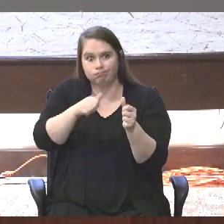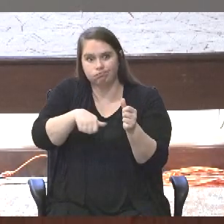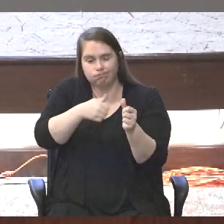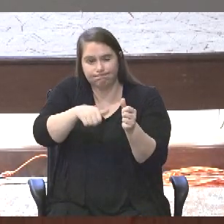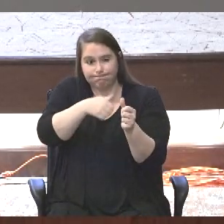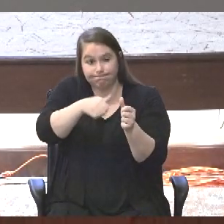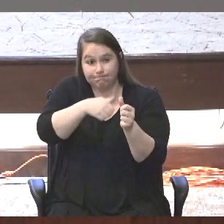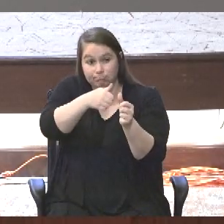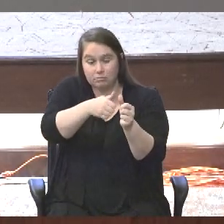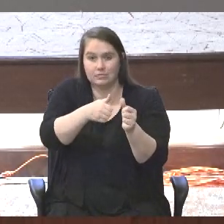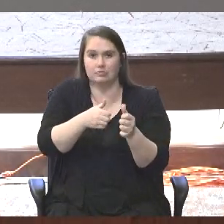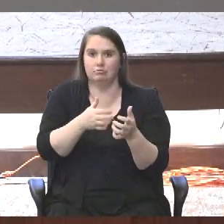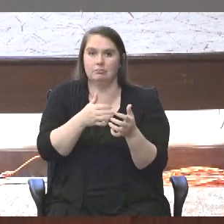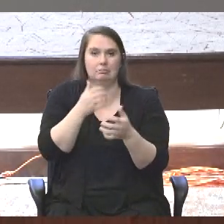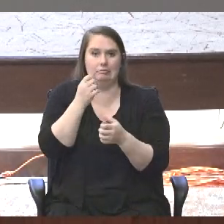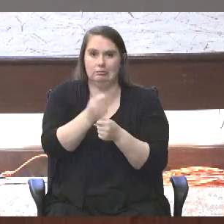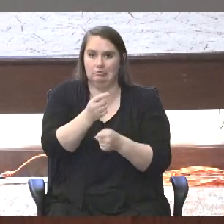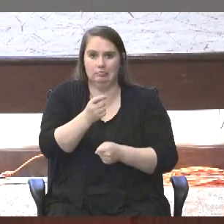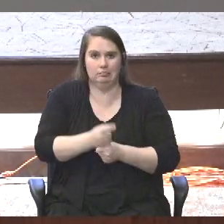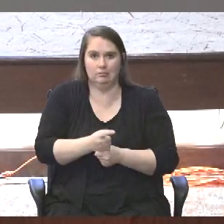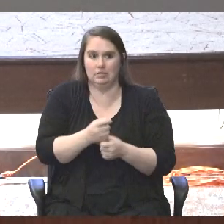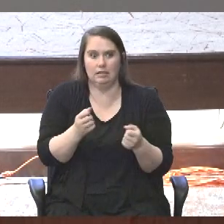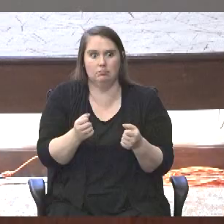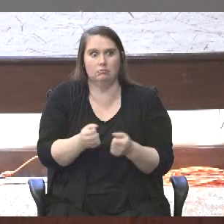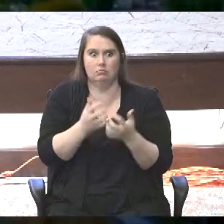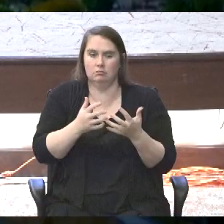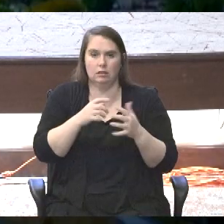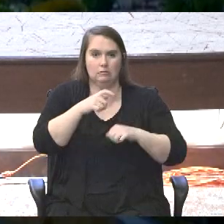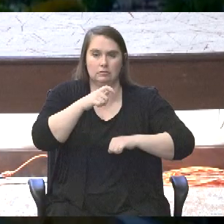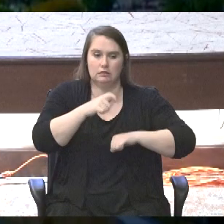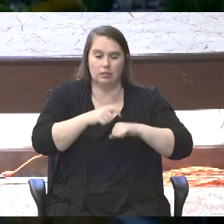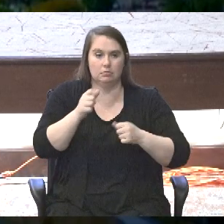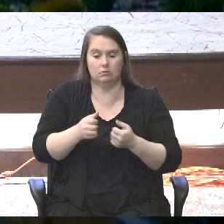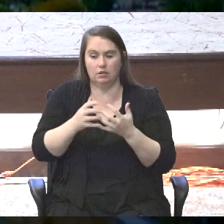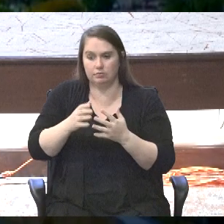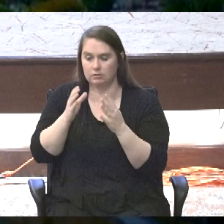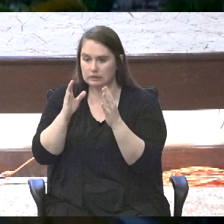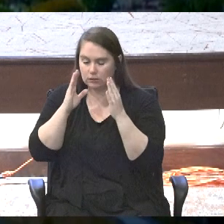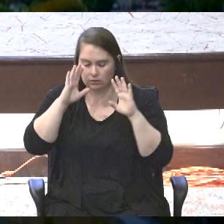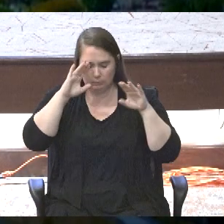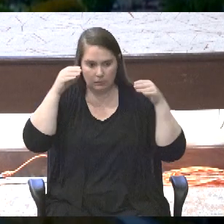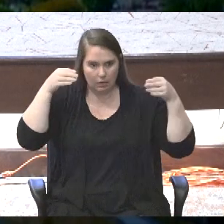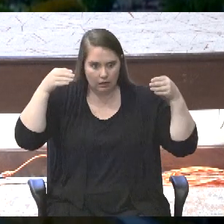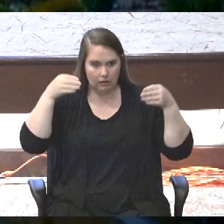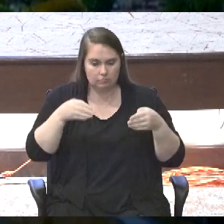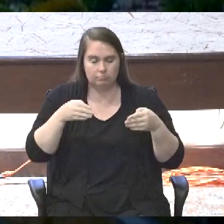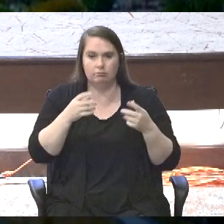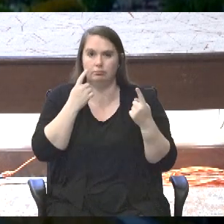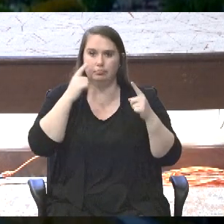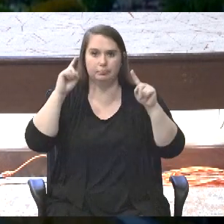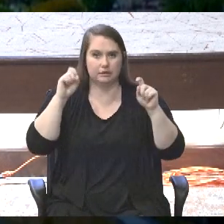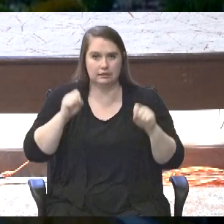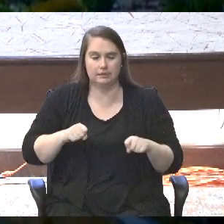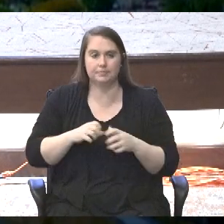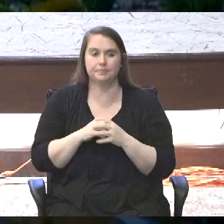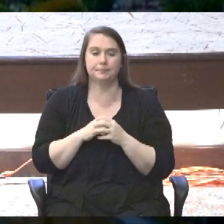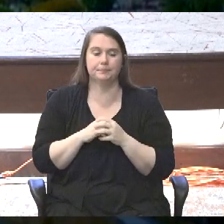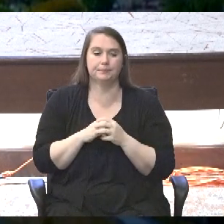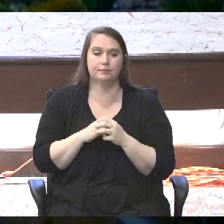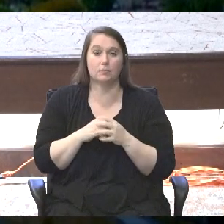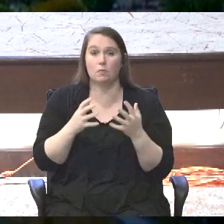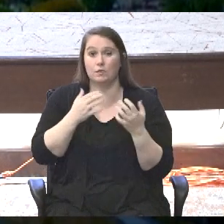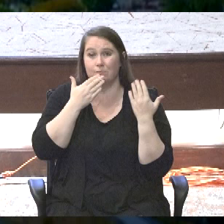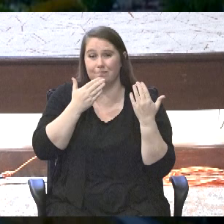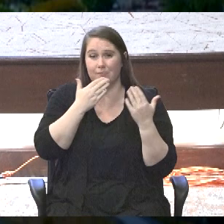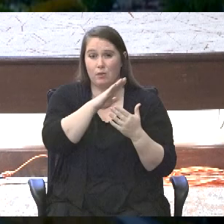year take a lot of time and attention to hunt for them, to get them. And so I want to say a thanks to the staff from